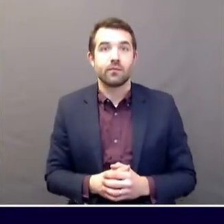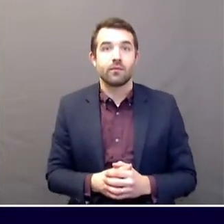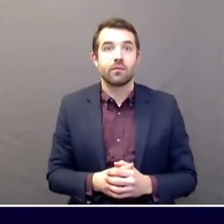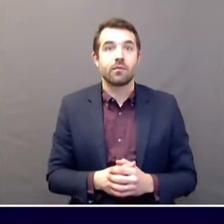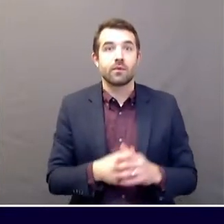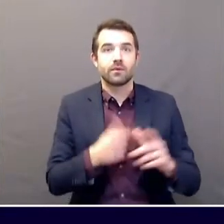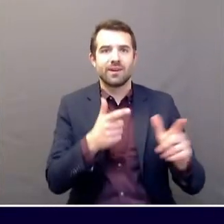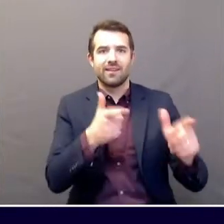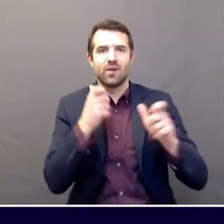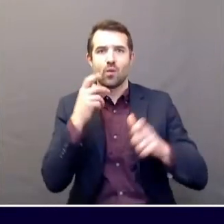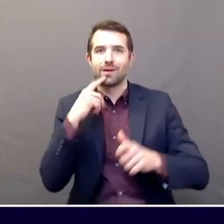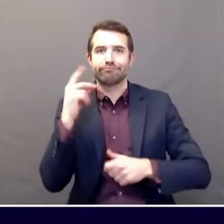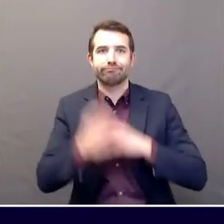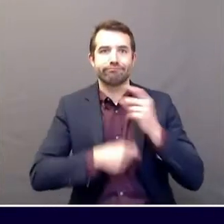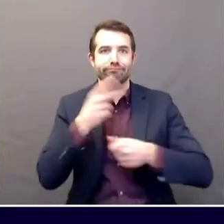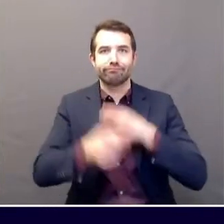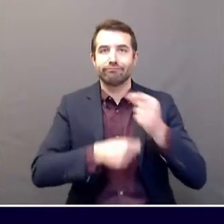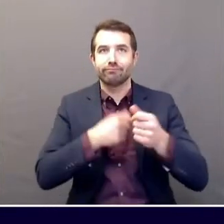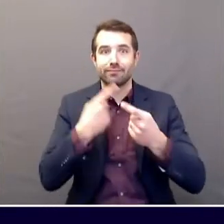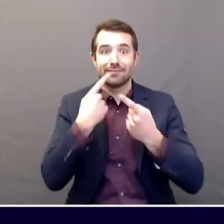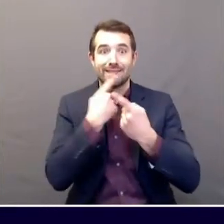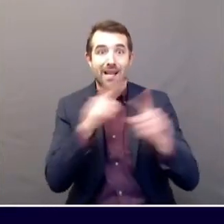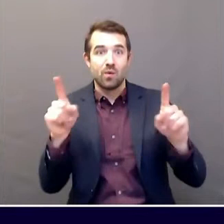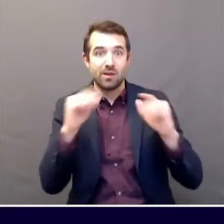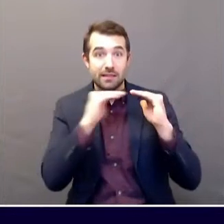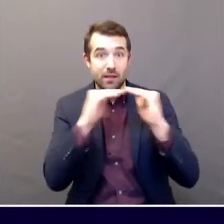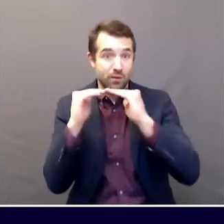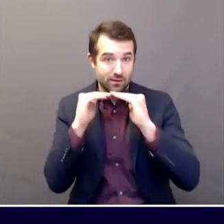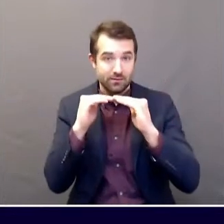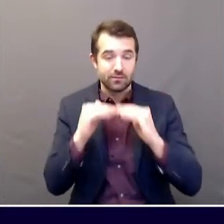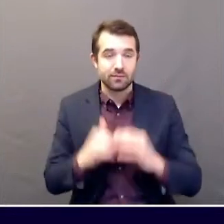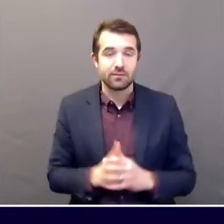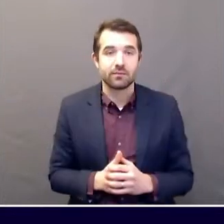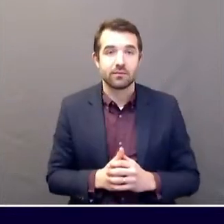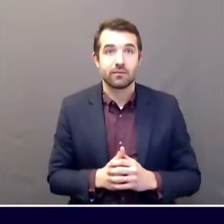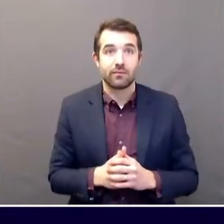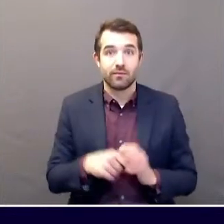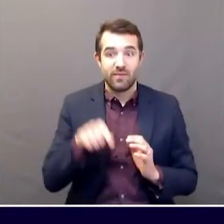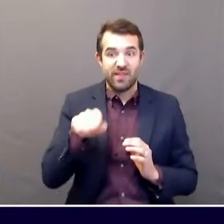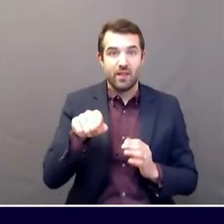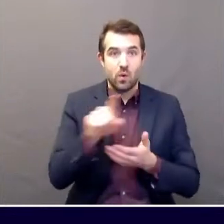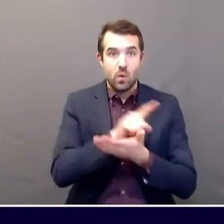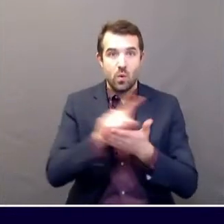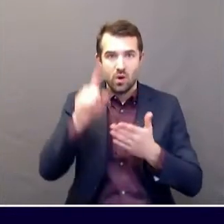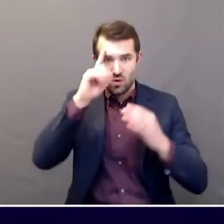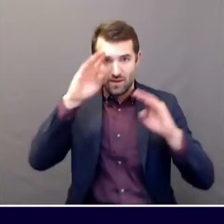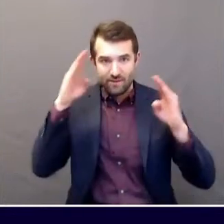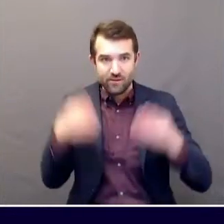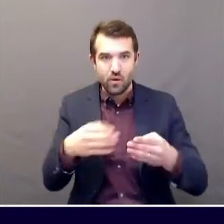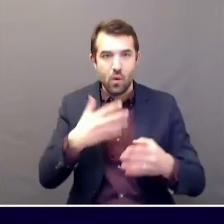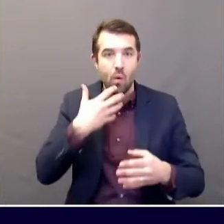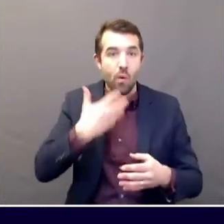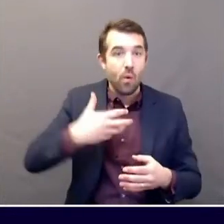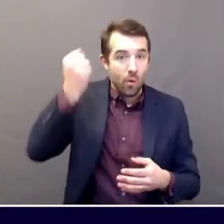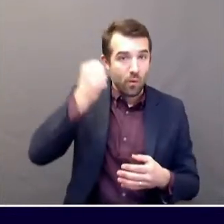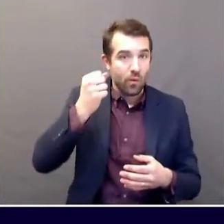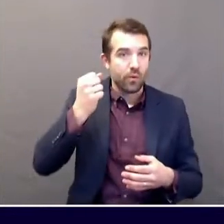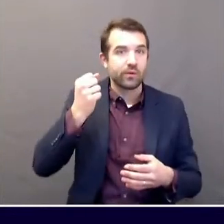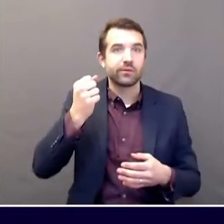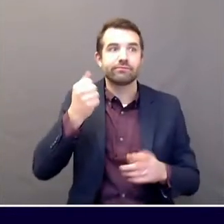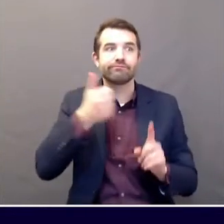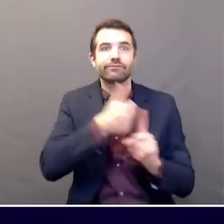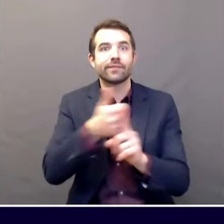equitably, this week we really are striving to move out to older Mainers who may be racial minorities or live in